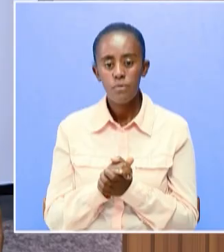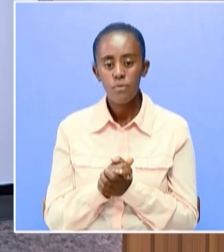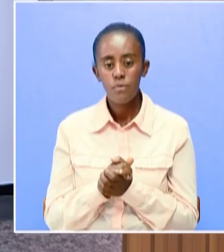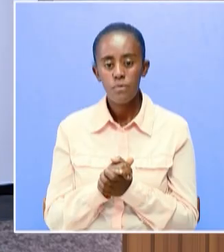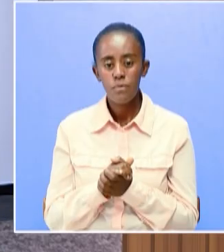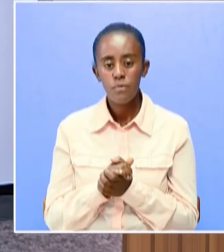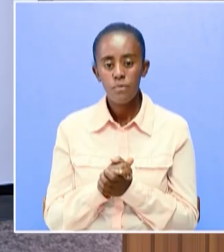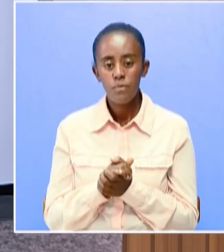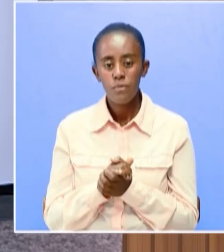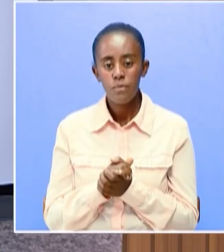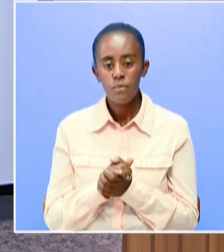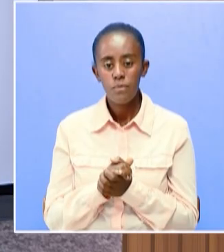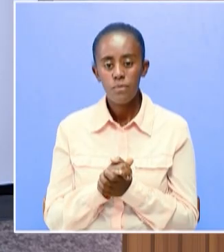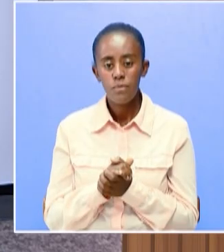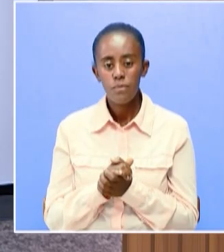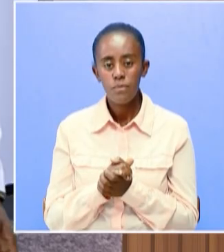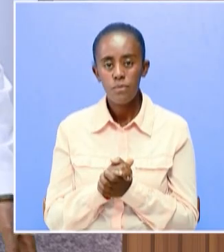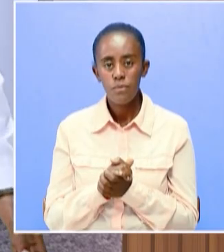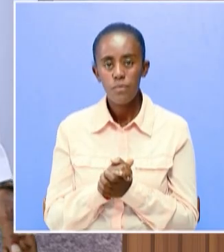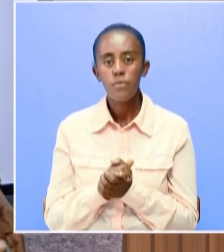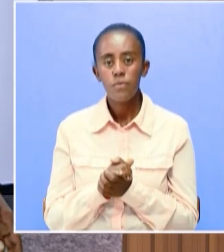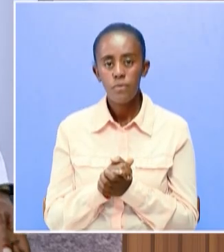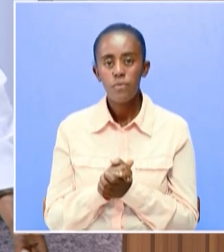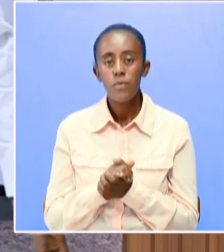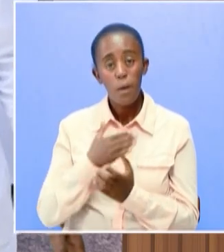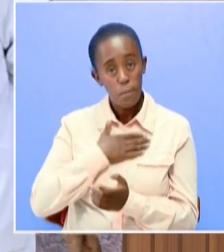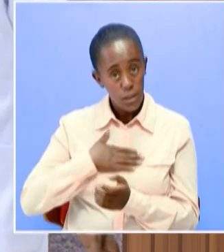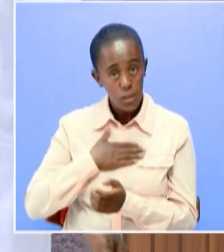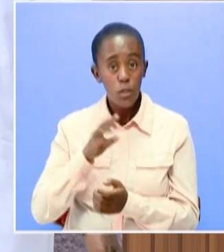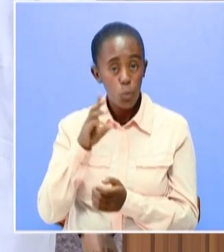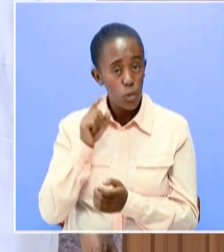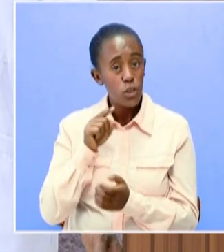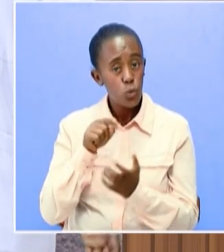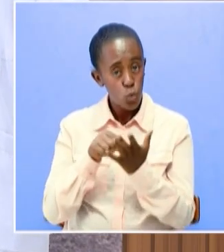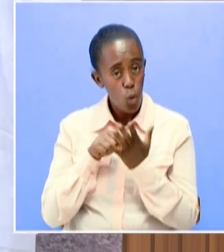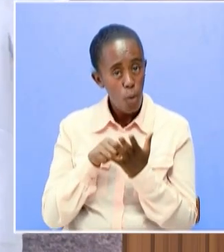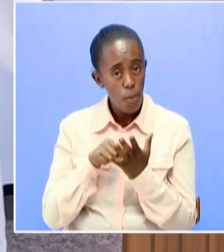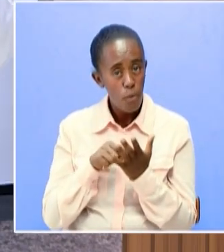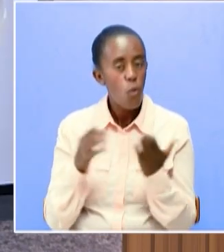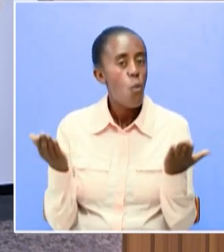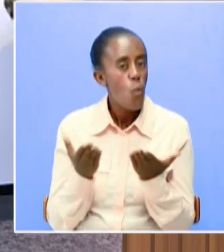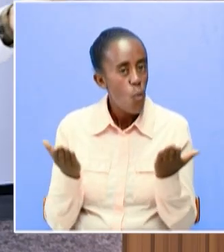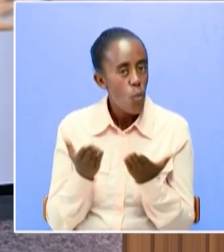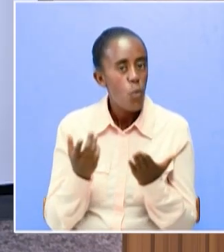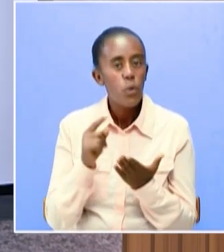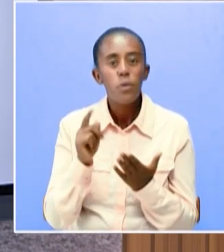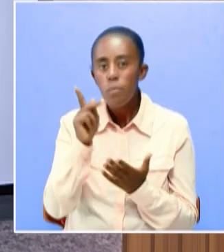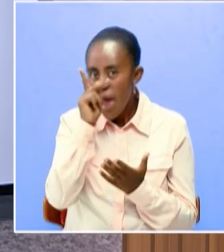Would you, sorry, you should be here. Please, would you show me where is the